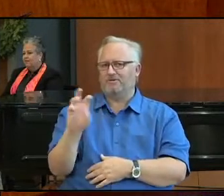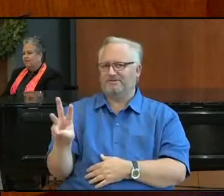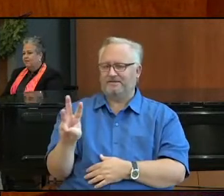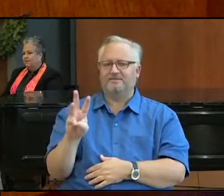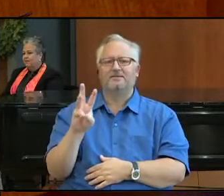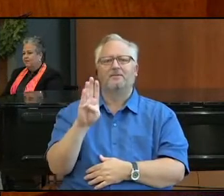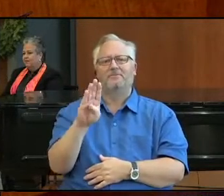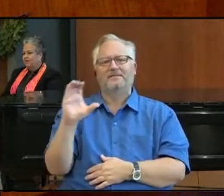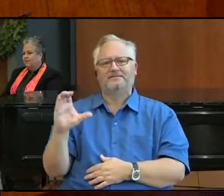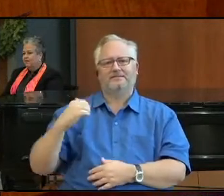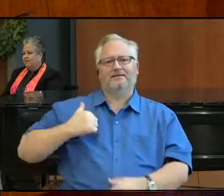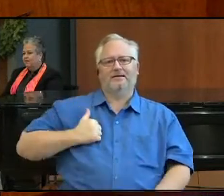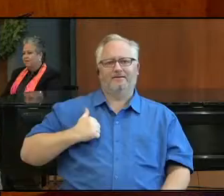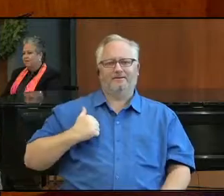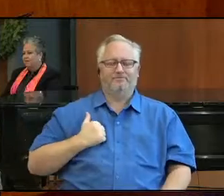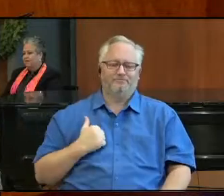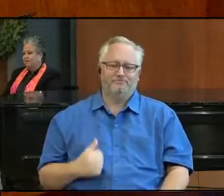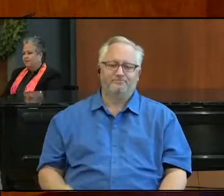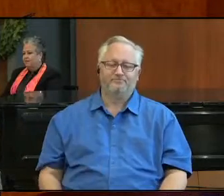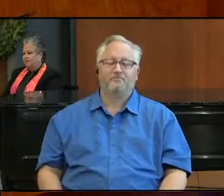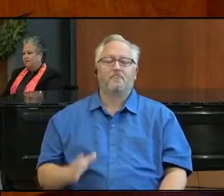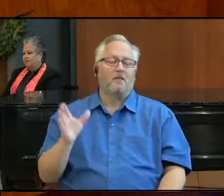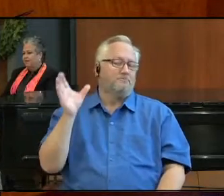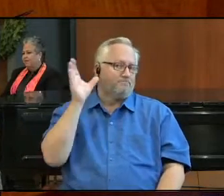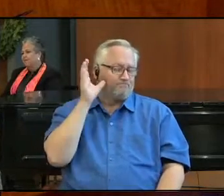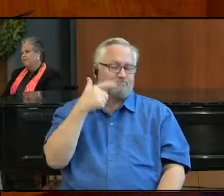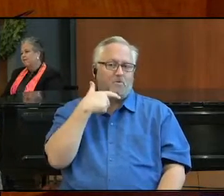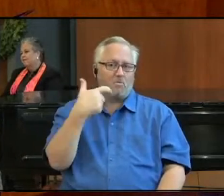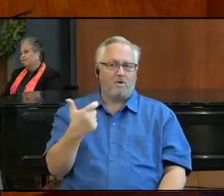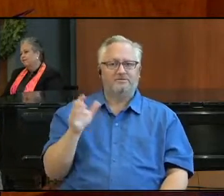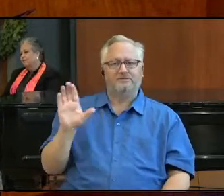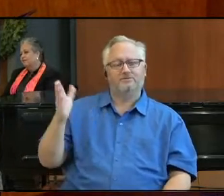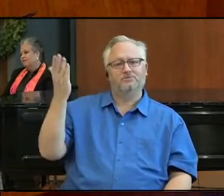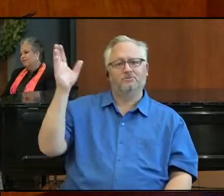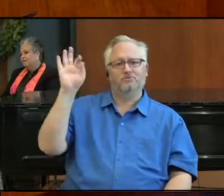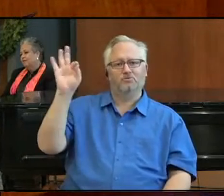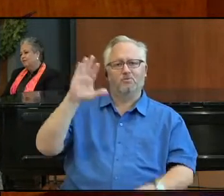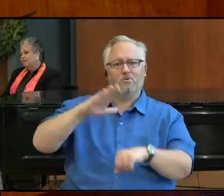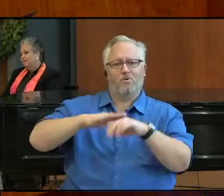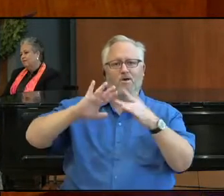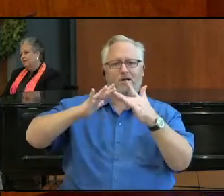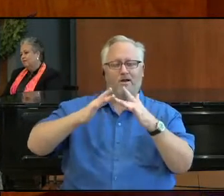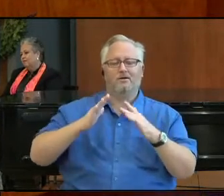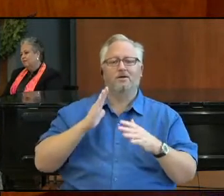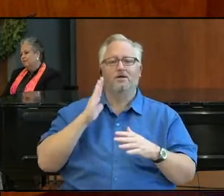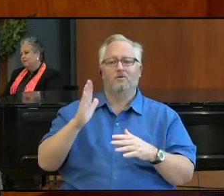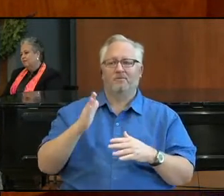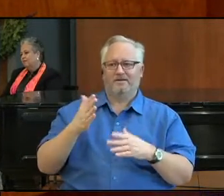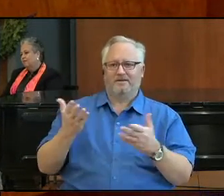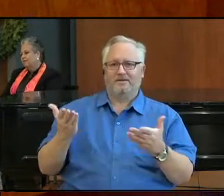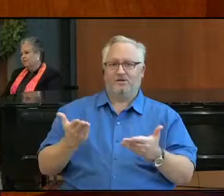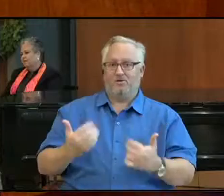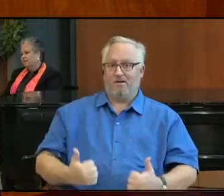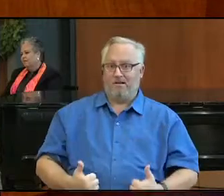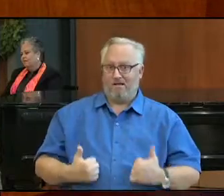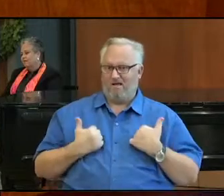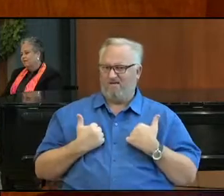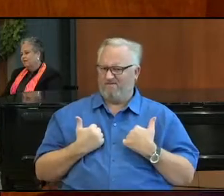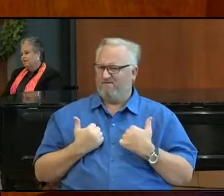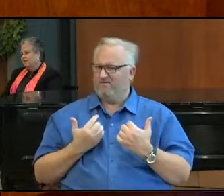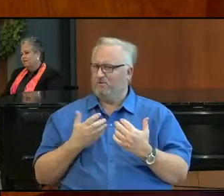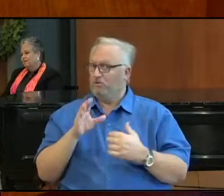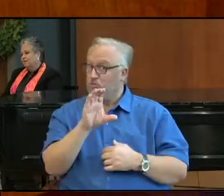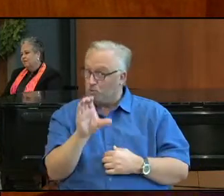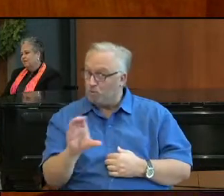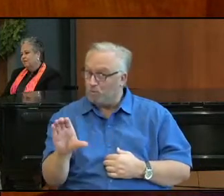Vancouver, British Columbia, Canada. We will hear and watch Bruce's sermon online, and Bruce will be available live on Zoom for a